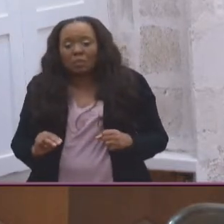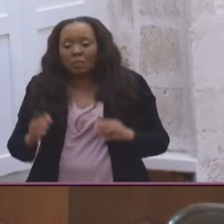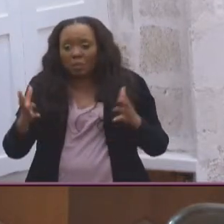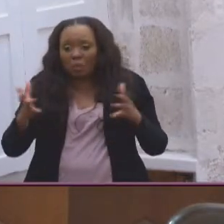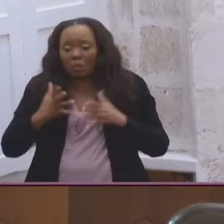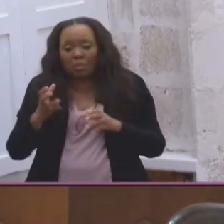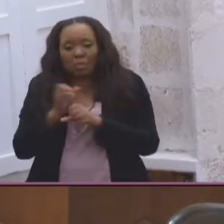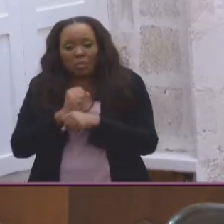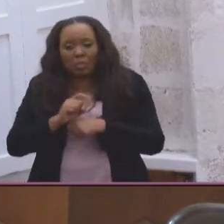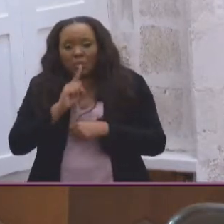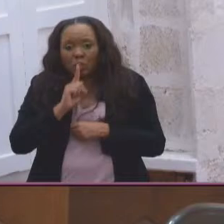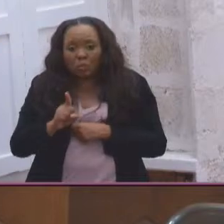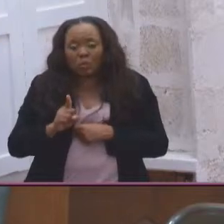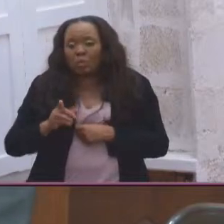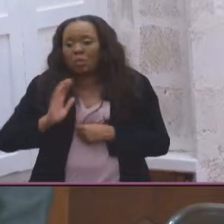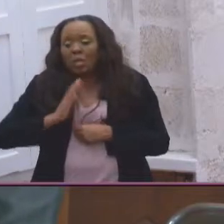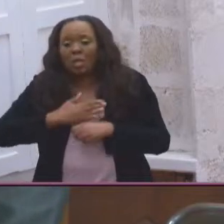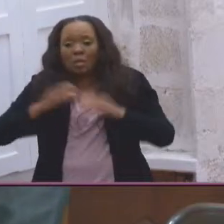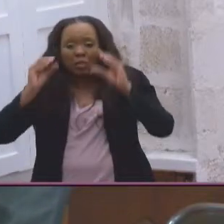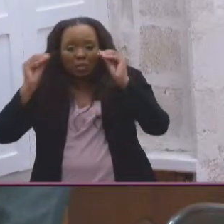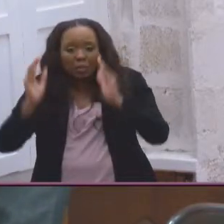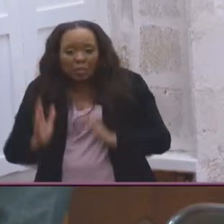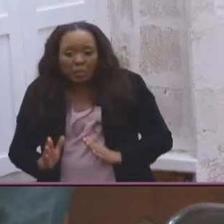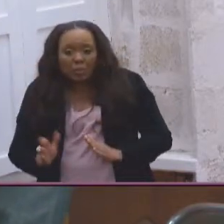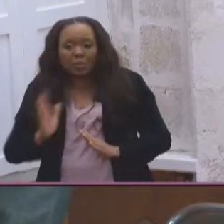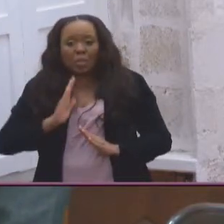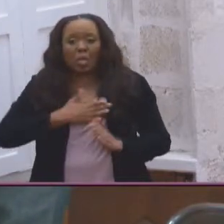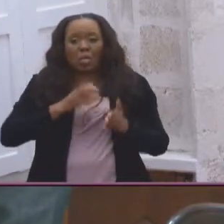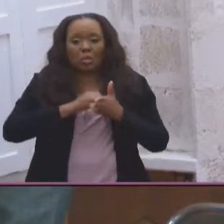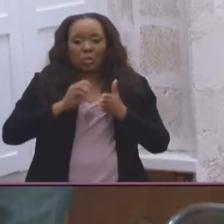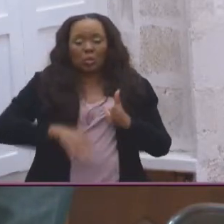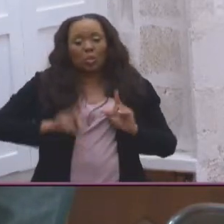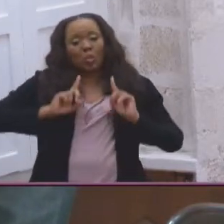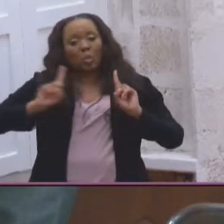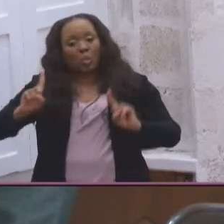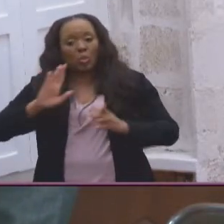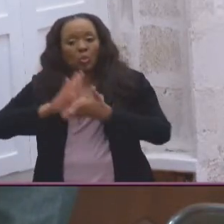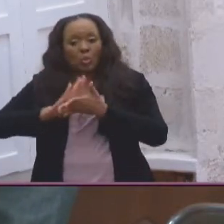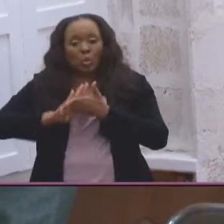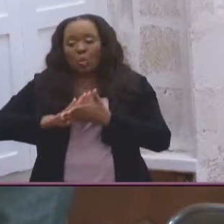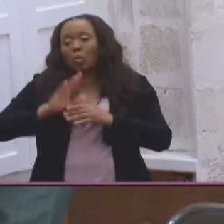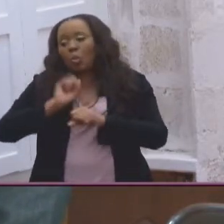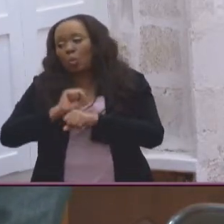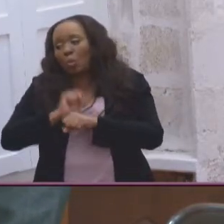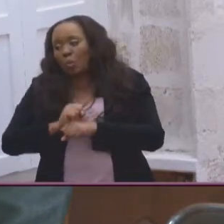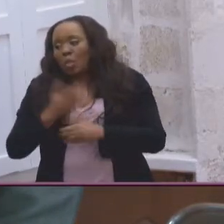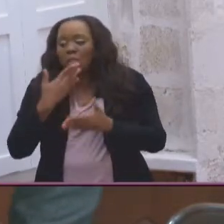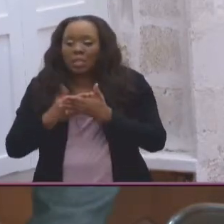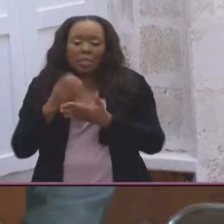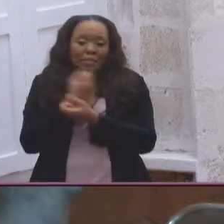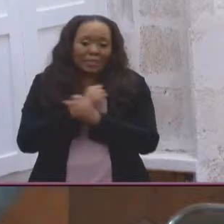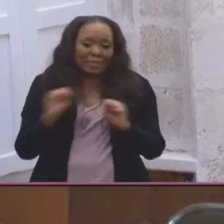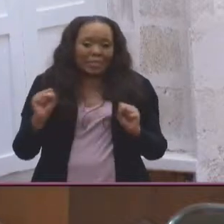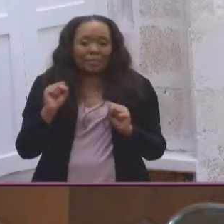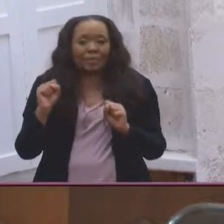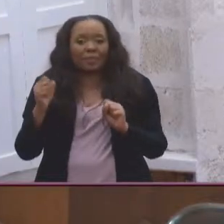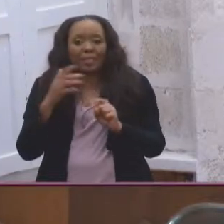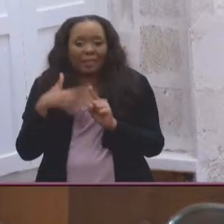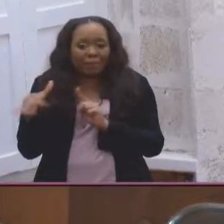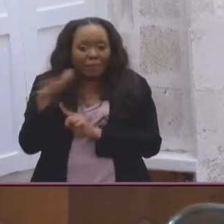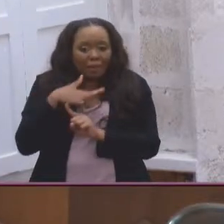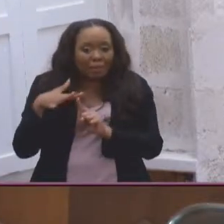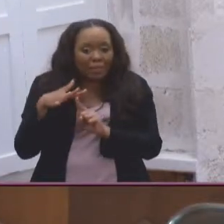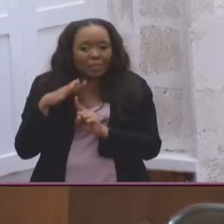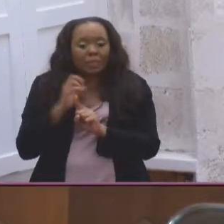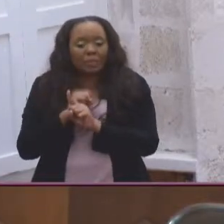teachers and our children in schools can go to school and do work and learn in a conducive and safe environment, and equally trying to make sure that